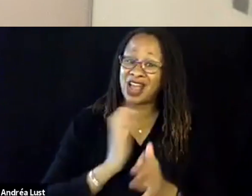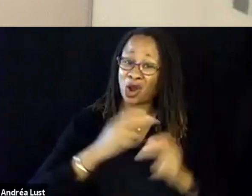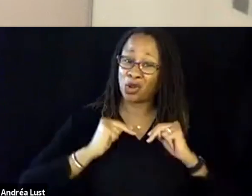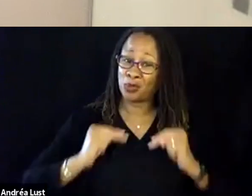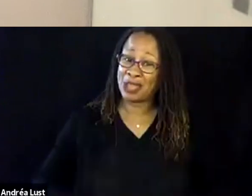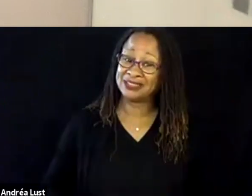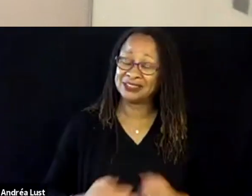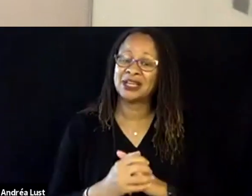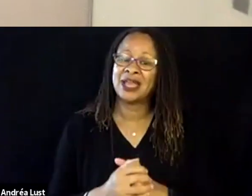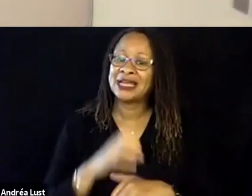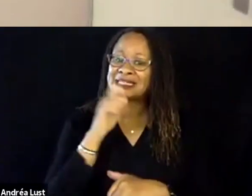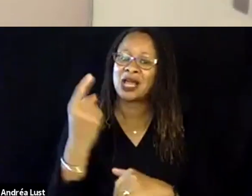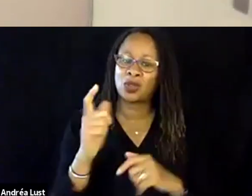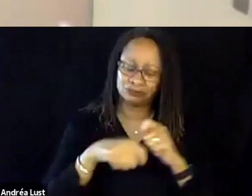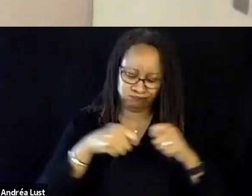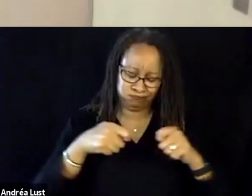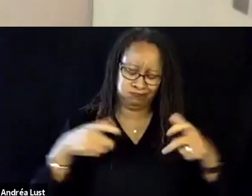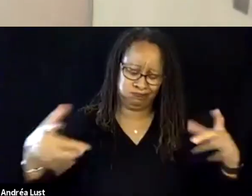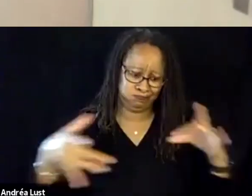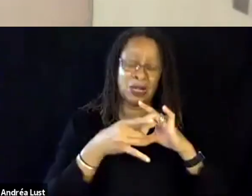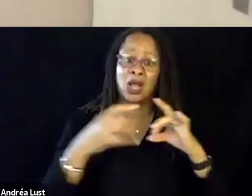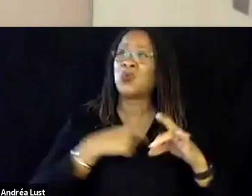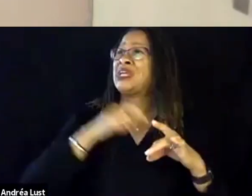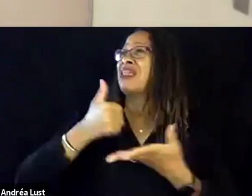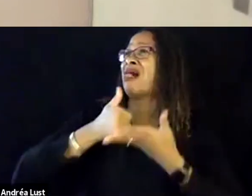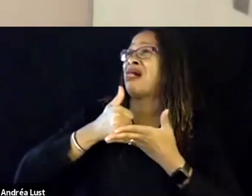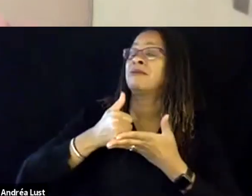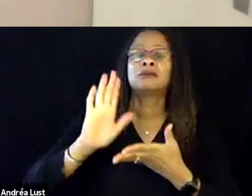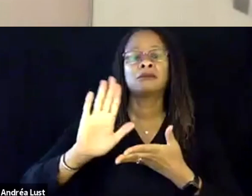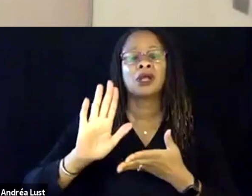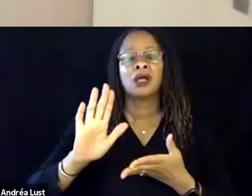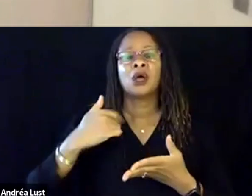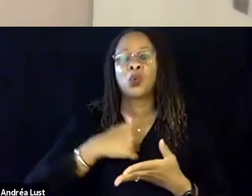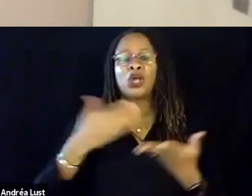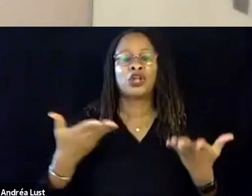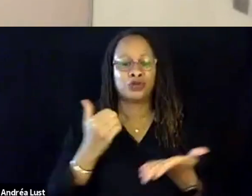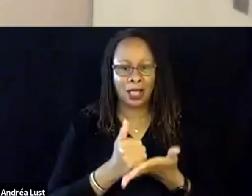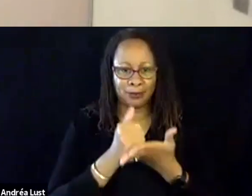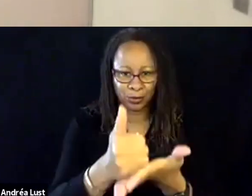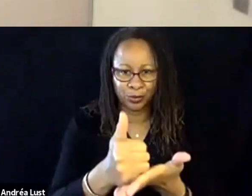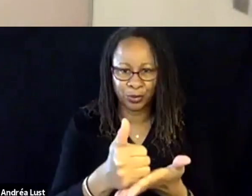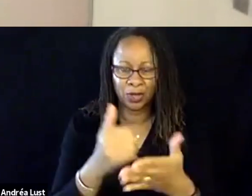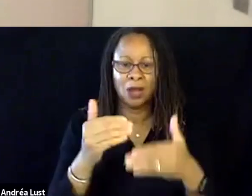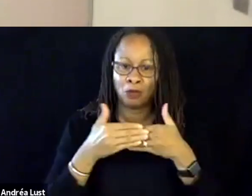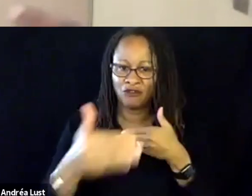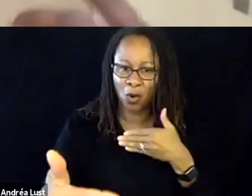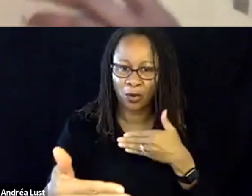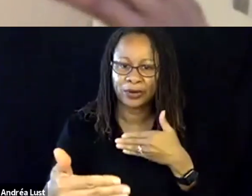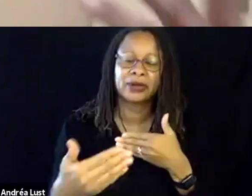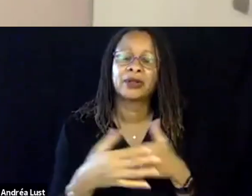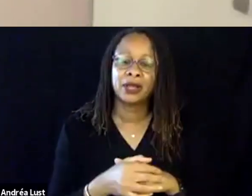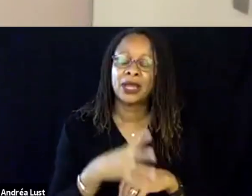and not just tied up in like saying we need help, we're saying, no, we're here to help you. We're here to help you move forward and